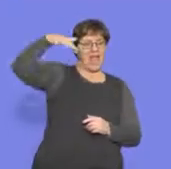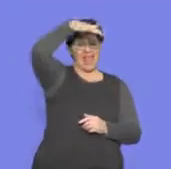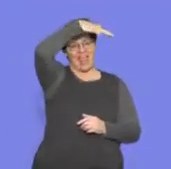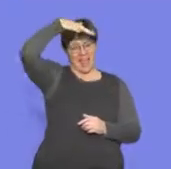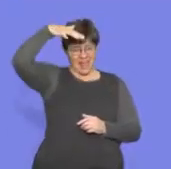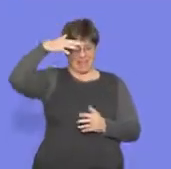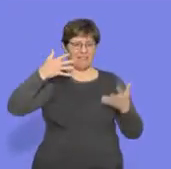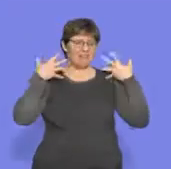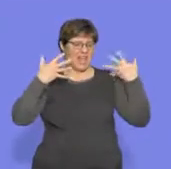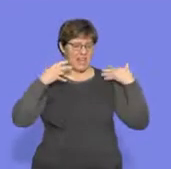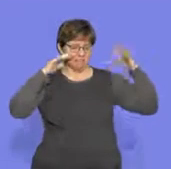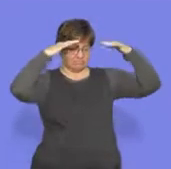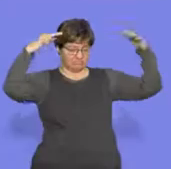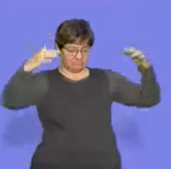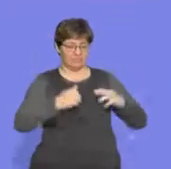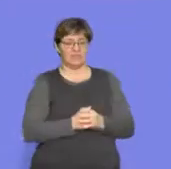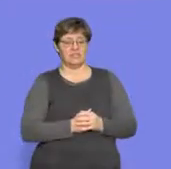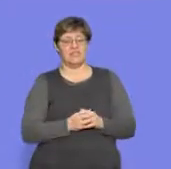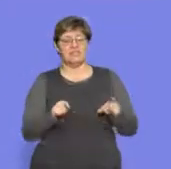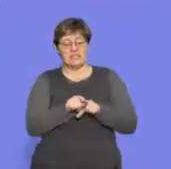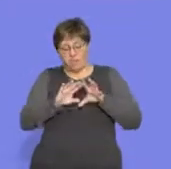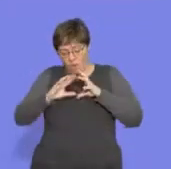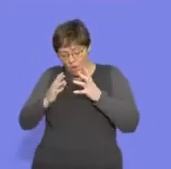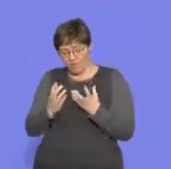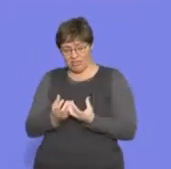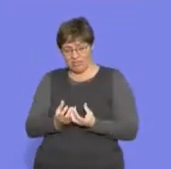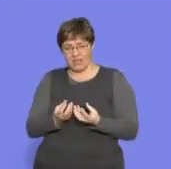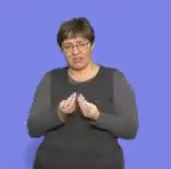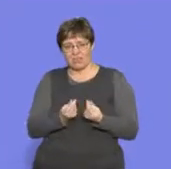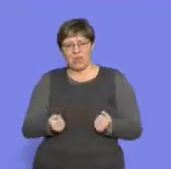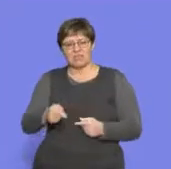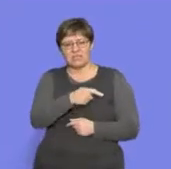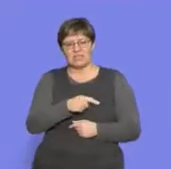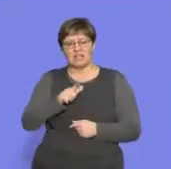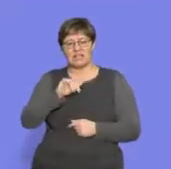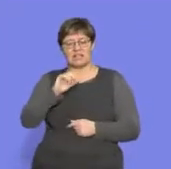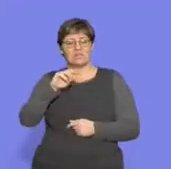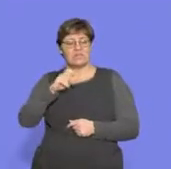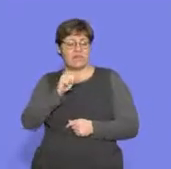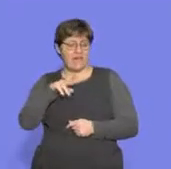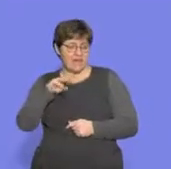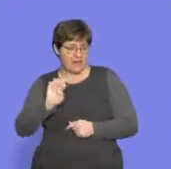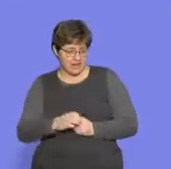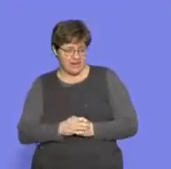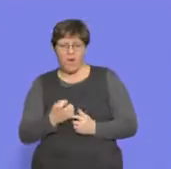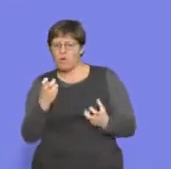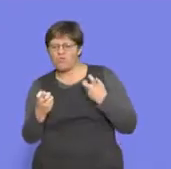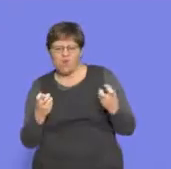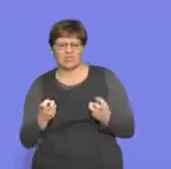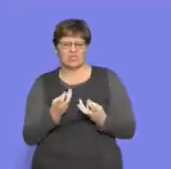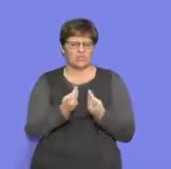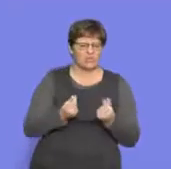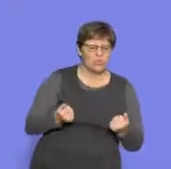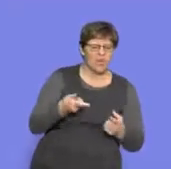predominantly the air that we have in our environment, as well as the earth, which is the lithosphere, and this refers to the soil, the